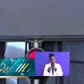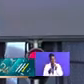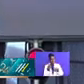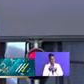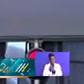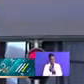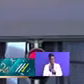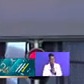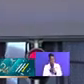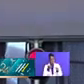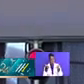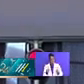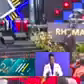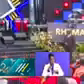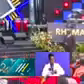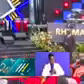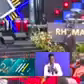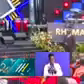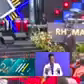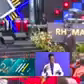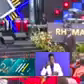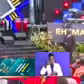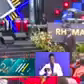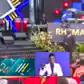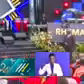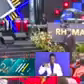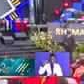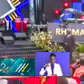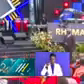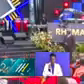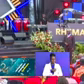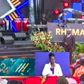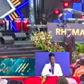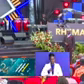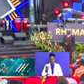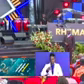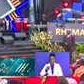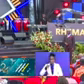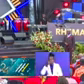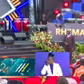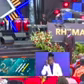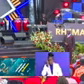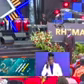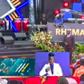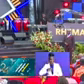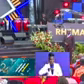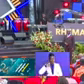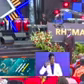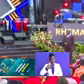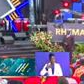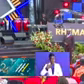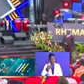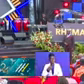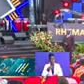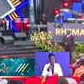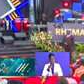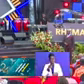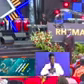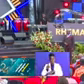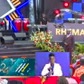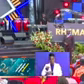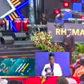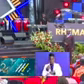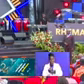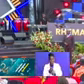to get things correct we always get things wrong and because we always get things wrong it has caused